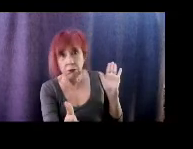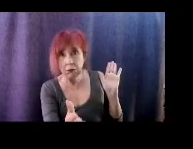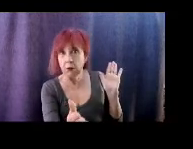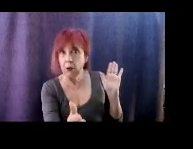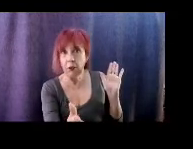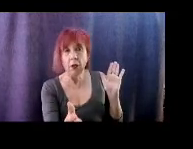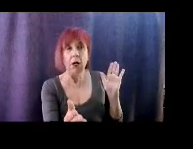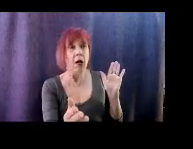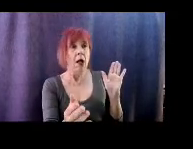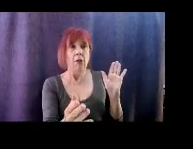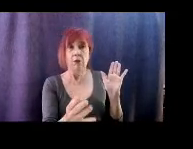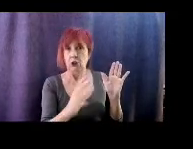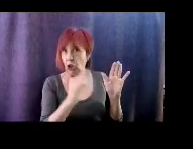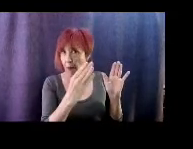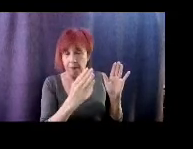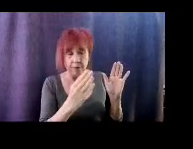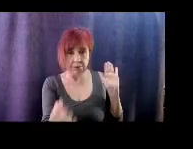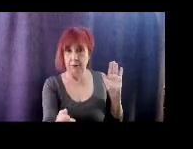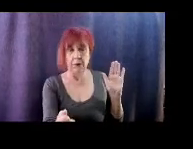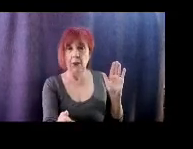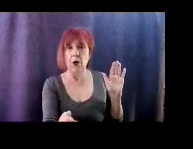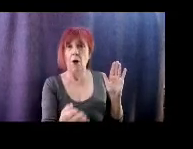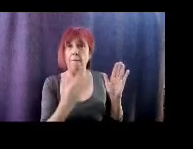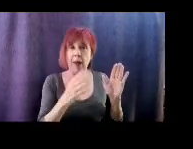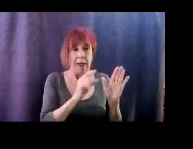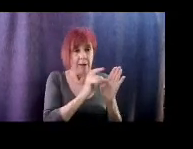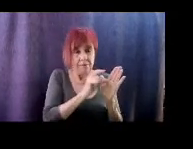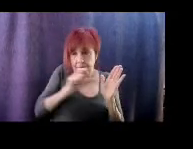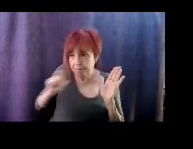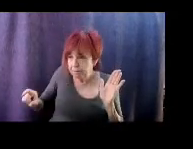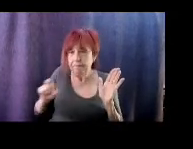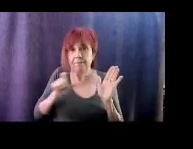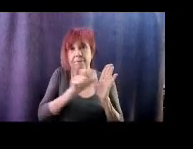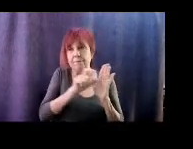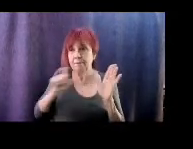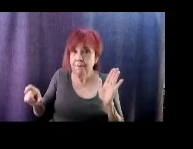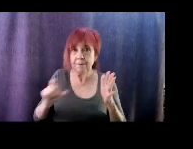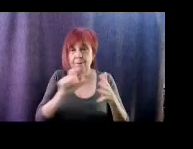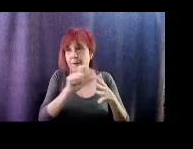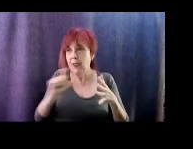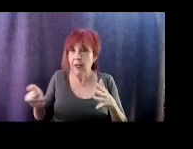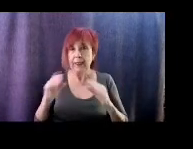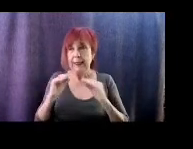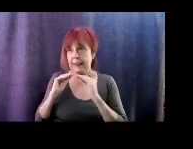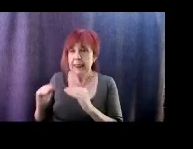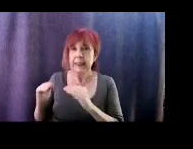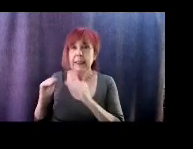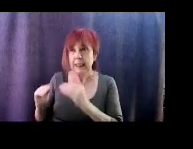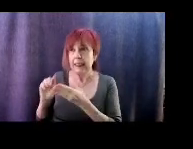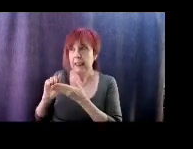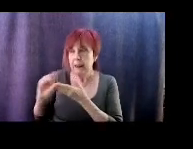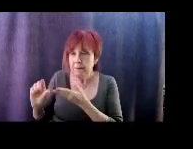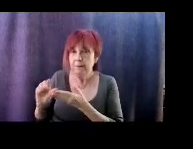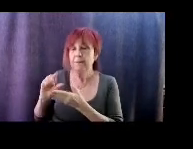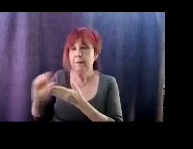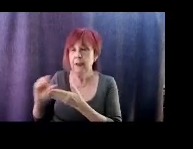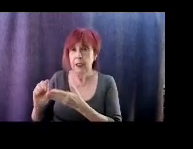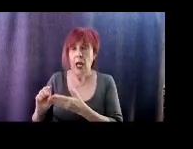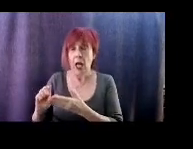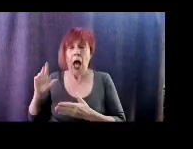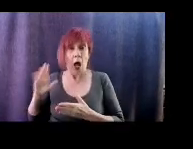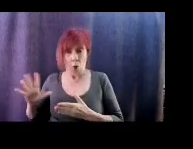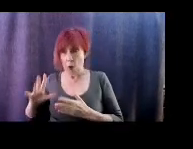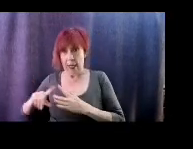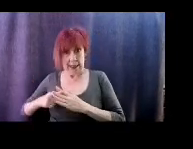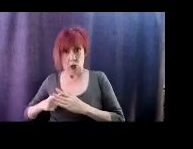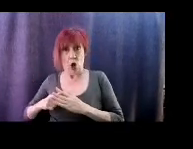by step. You also have to, once the student is starting to learn the skills